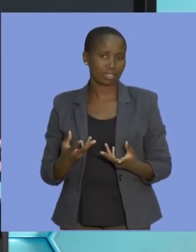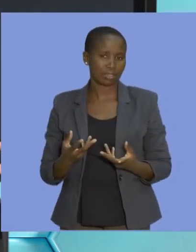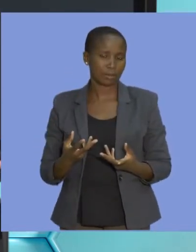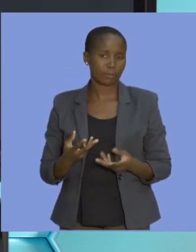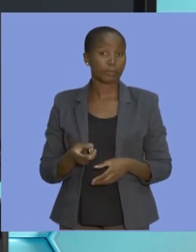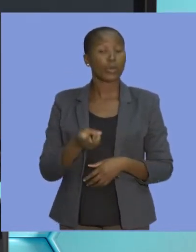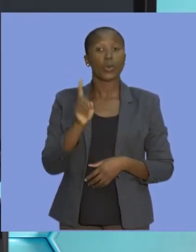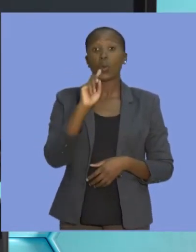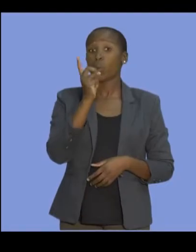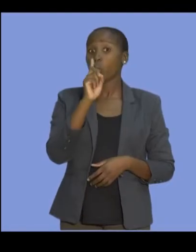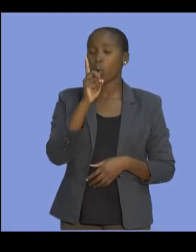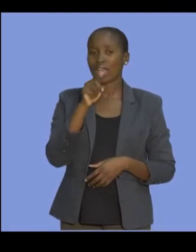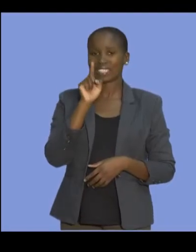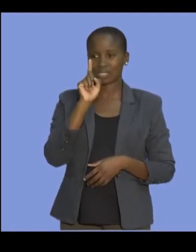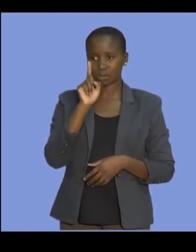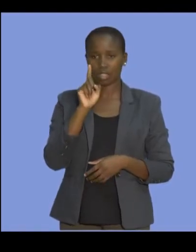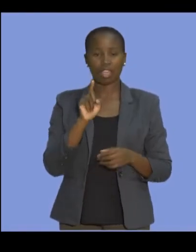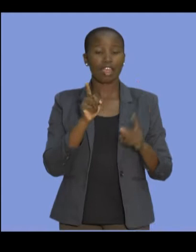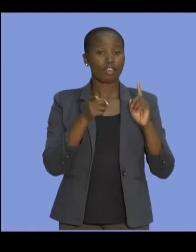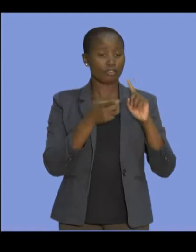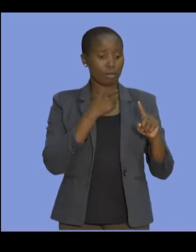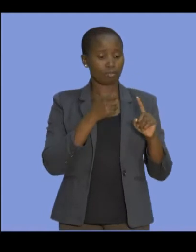deviation from this return?